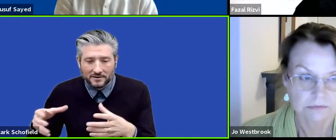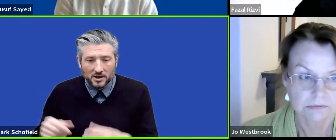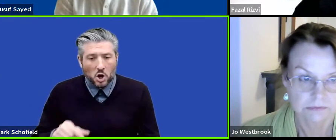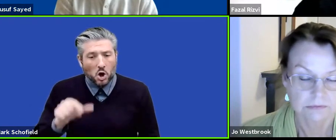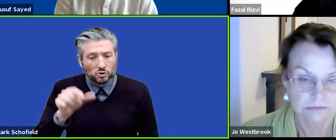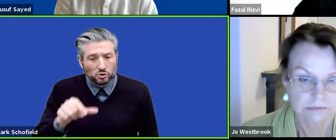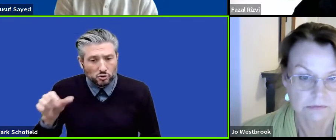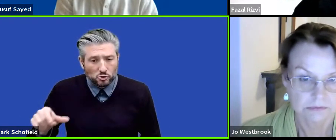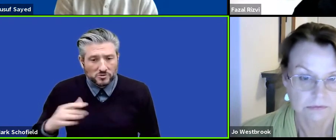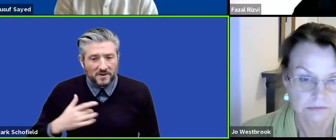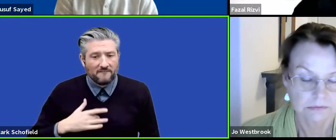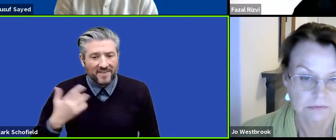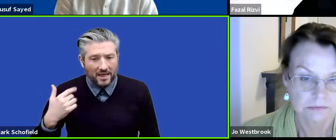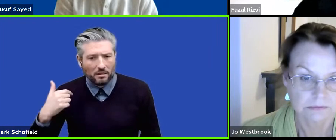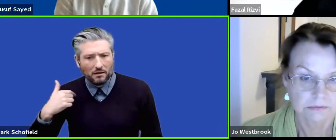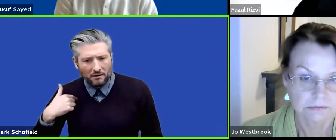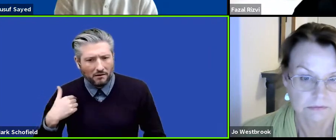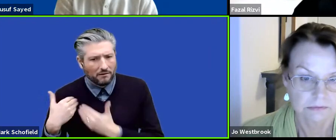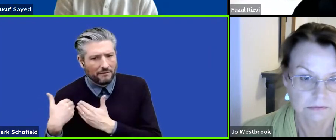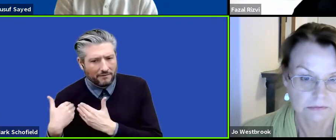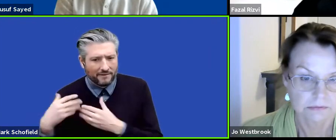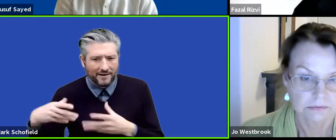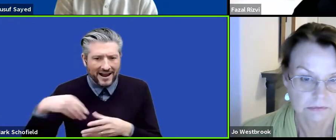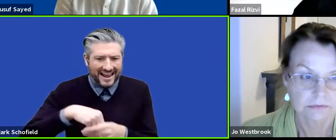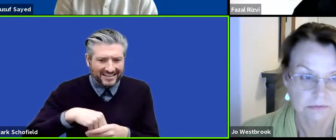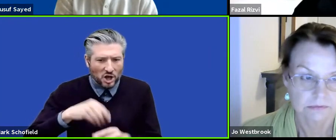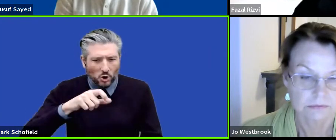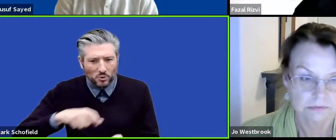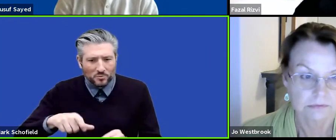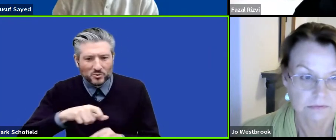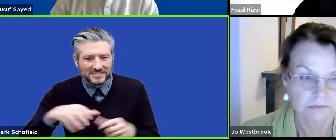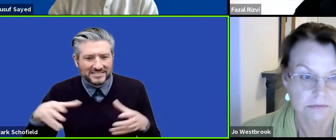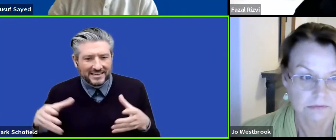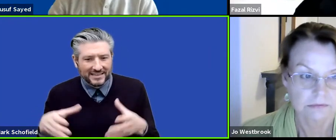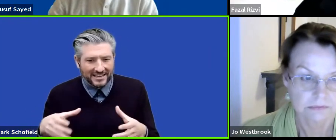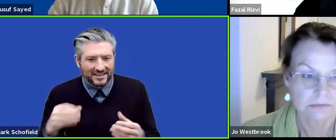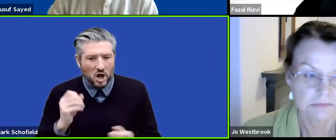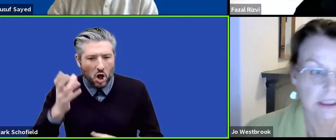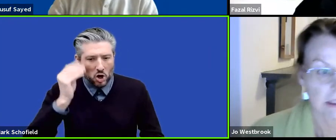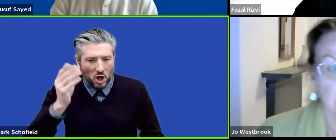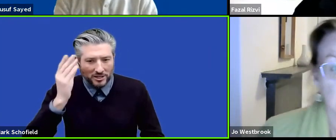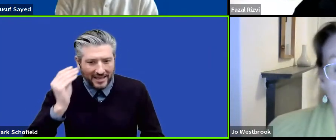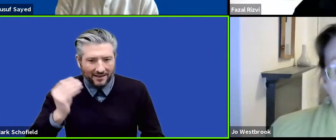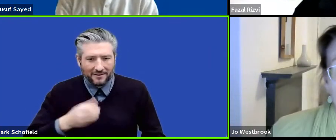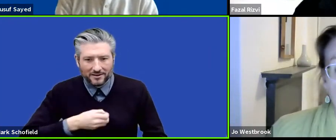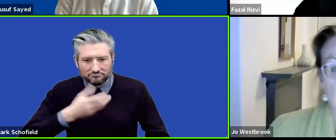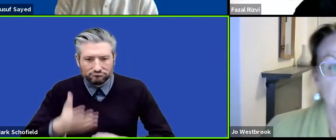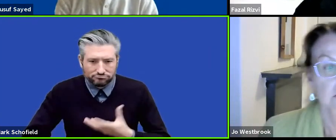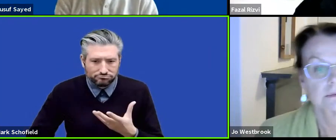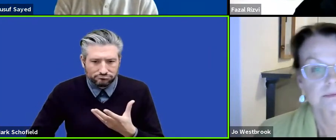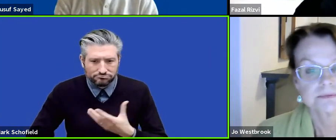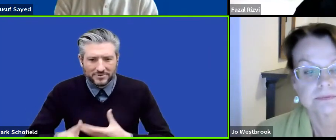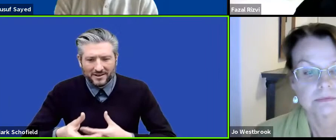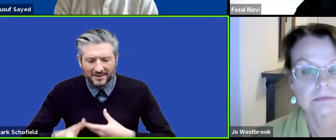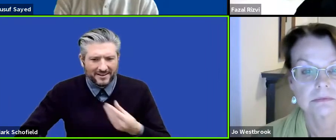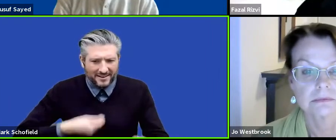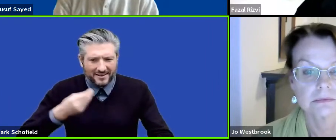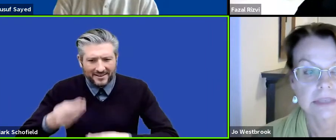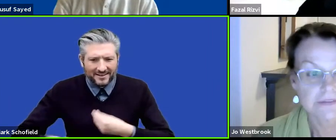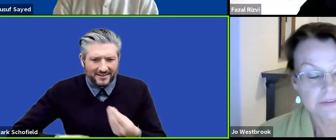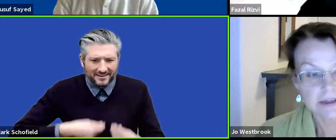rather than treating it as simply knowledge to be absorbed in some uncritical